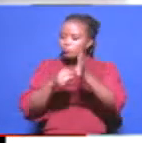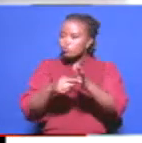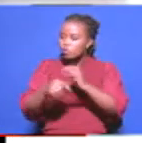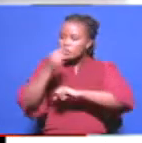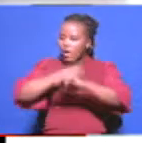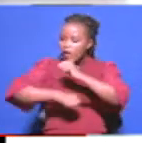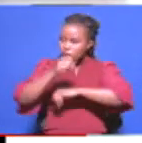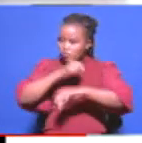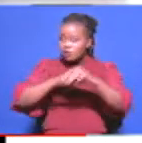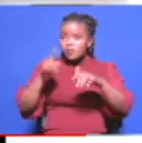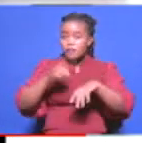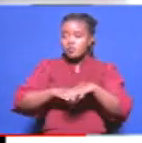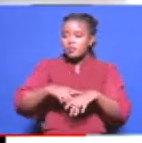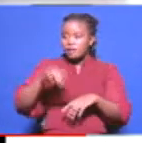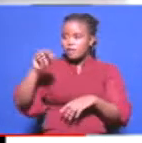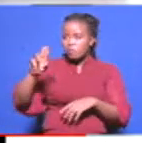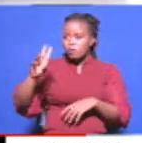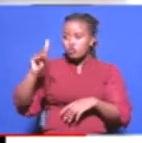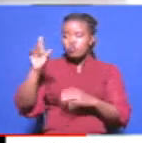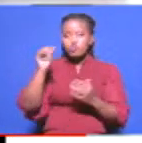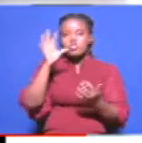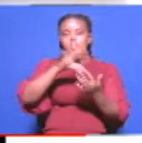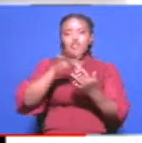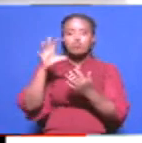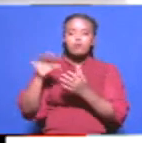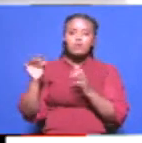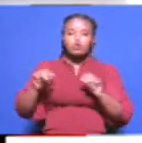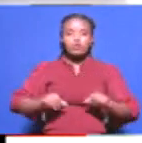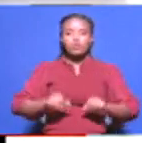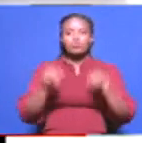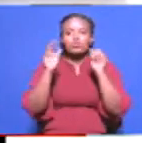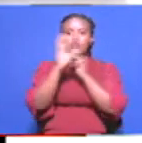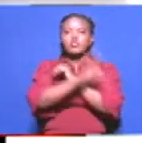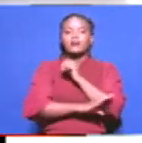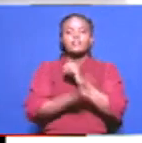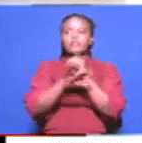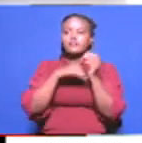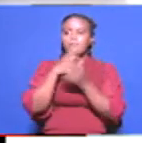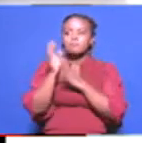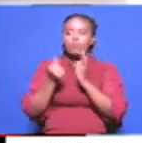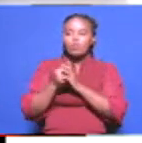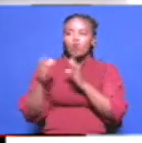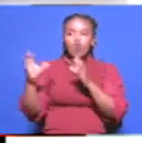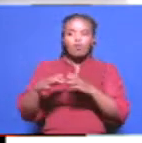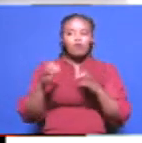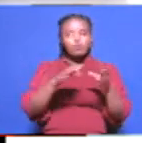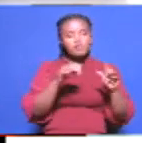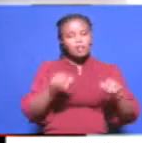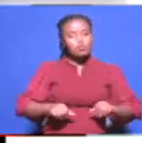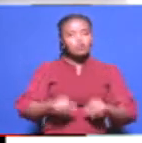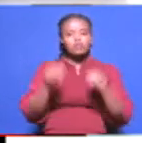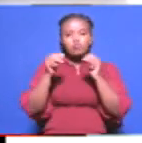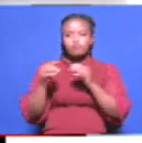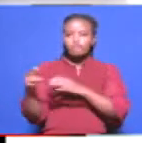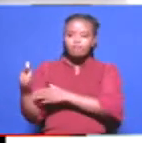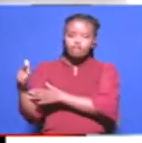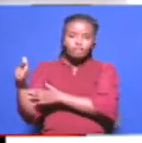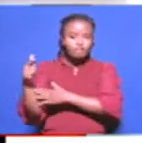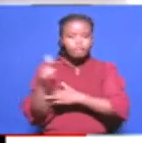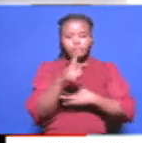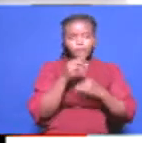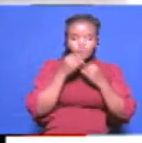UDA nominations go on across the country. We got our team on the ground to be bringing us details of these